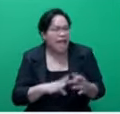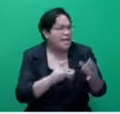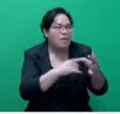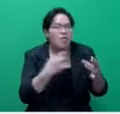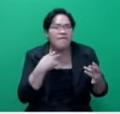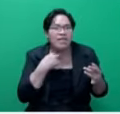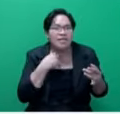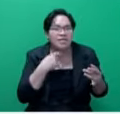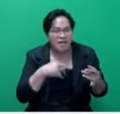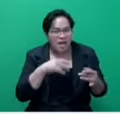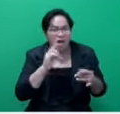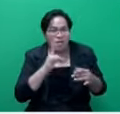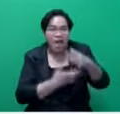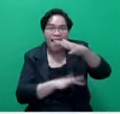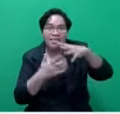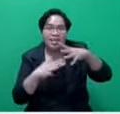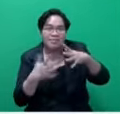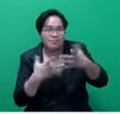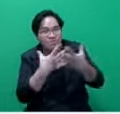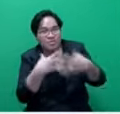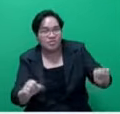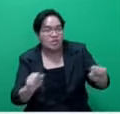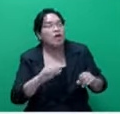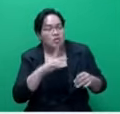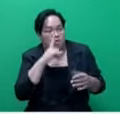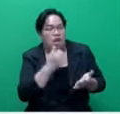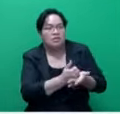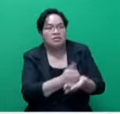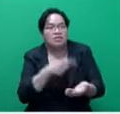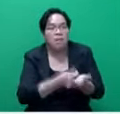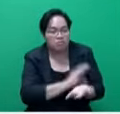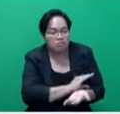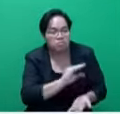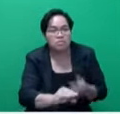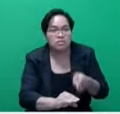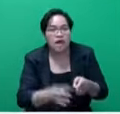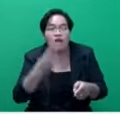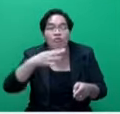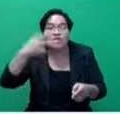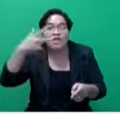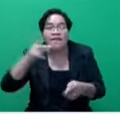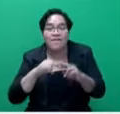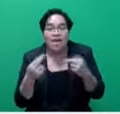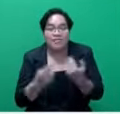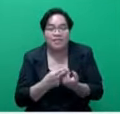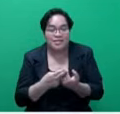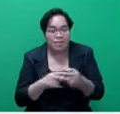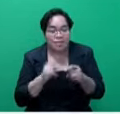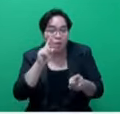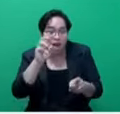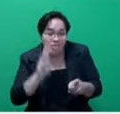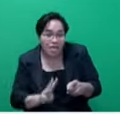of accidental fires have been assisted. A total of 48 families have been assisted so far with the 1/3